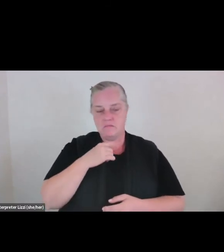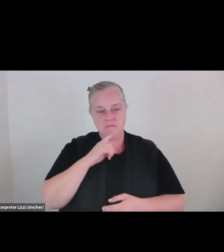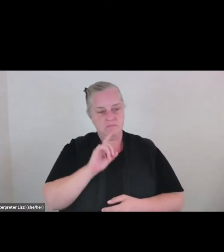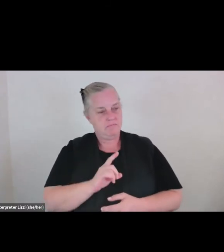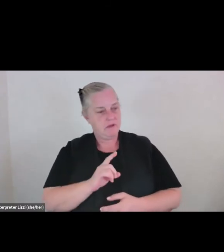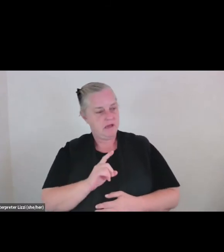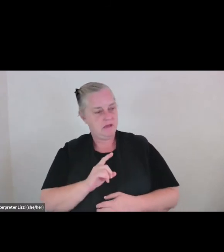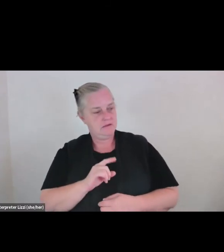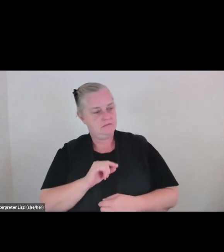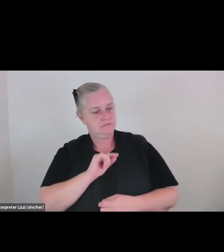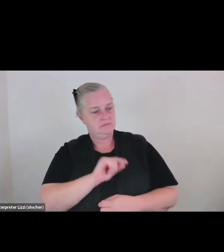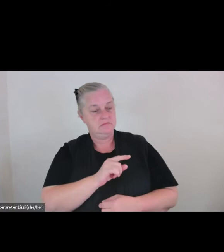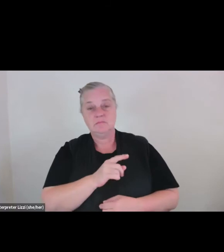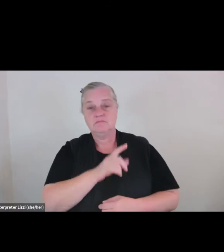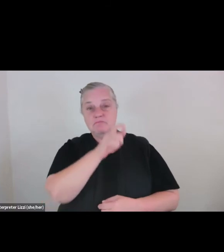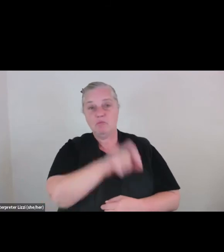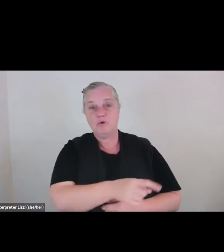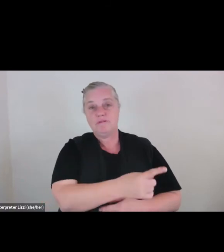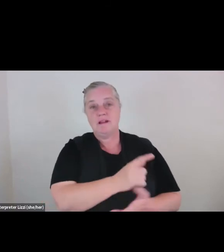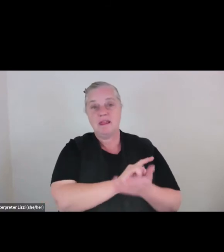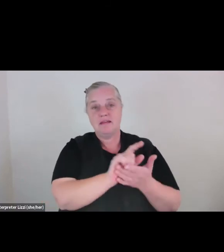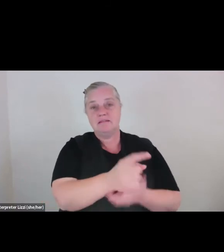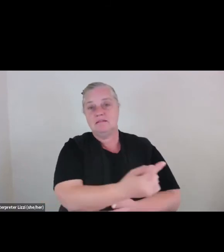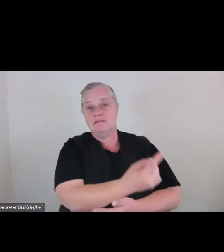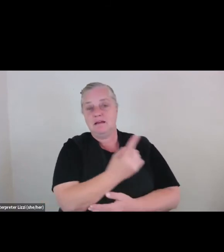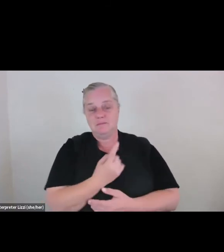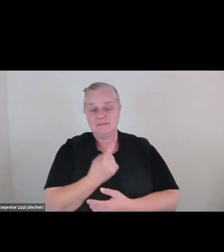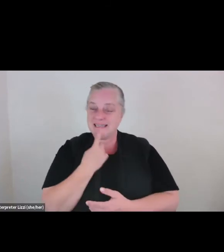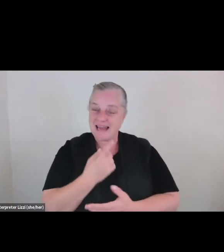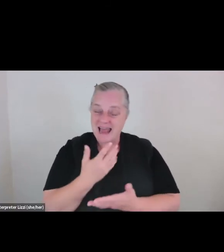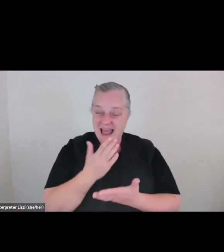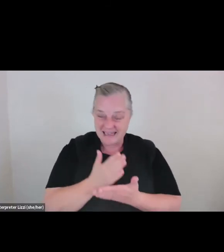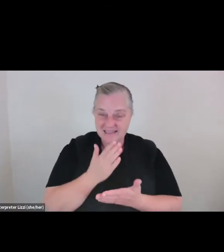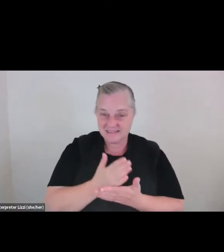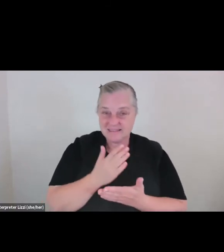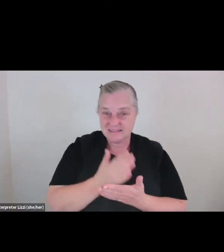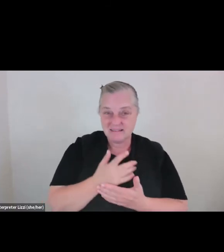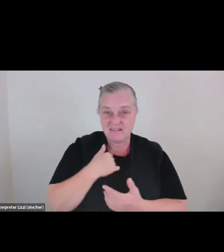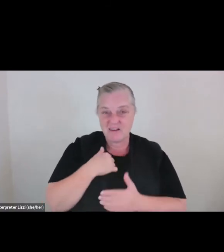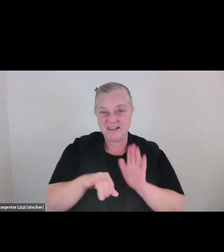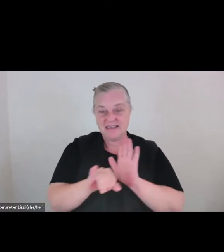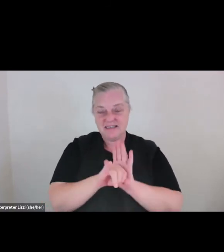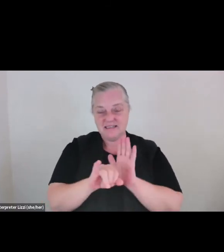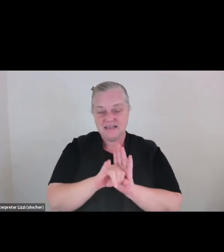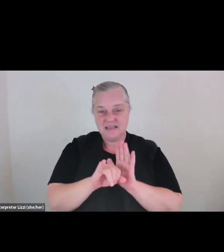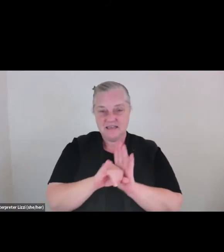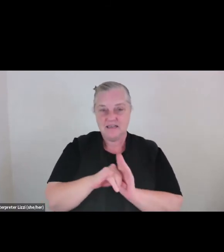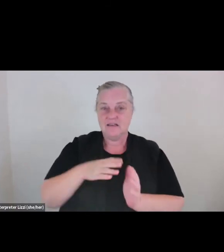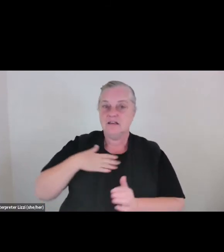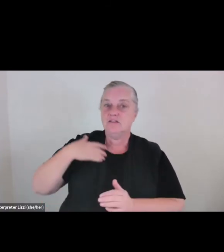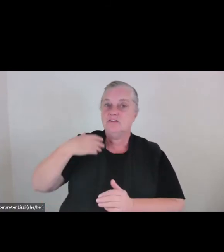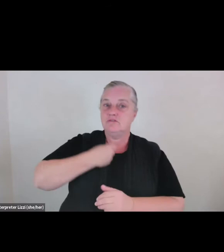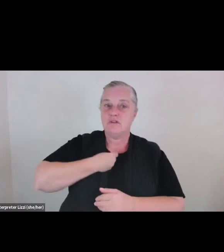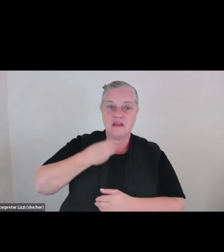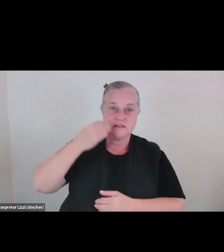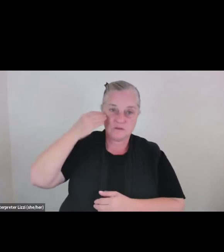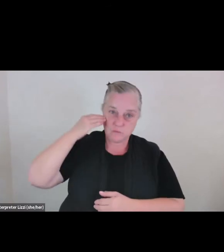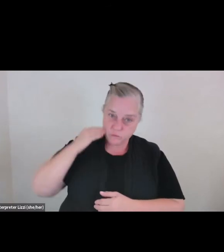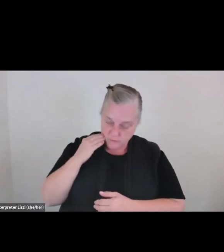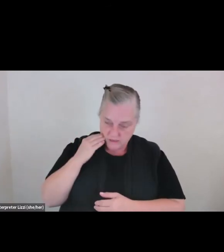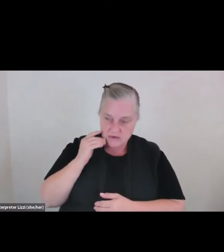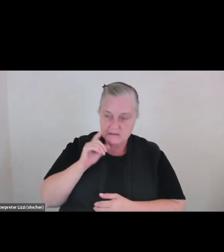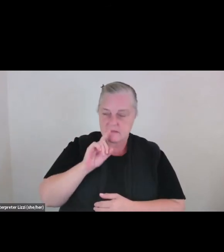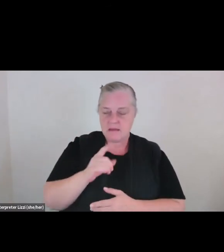my family won't support me or will reject me, and it might lead to some family breakdown that I really just don't want to